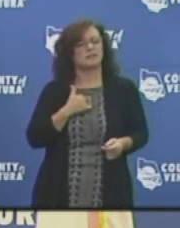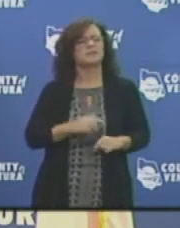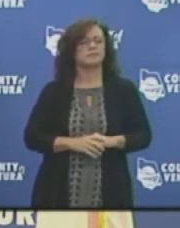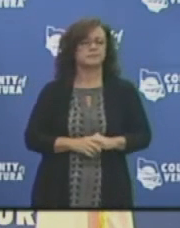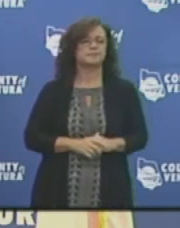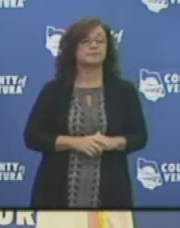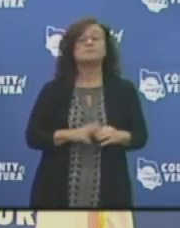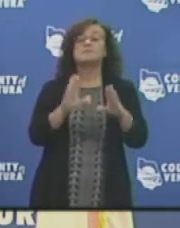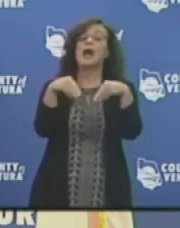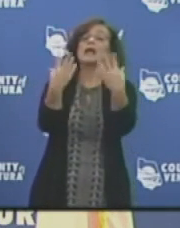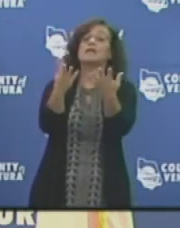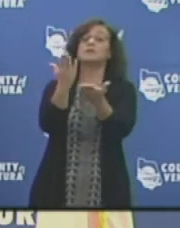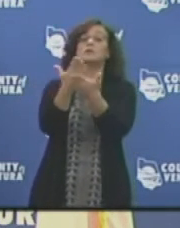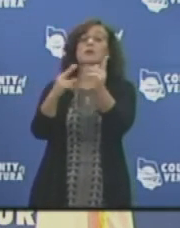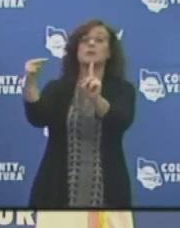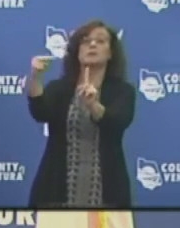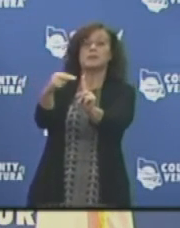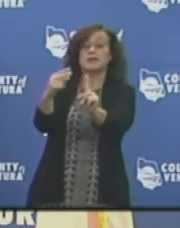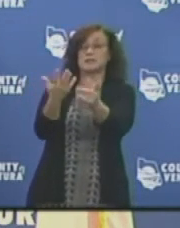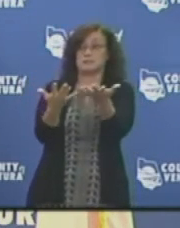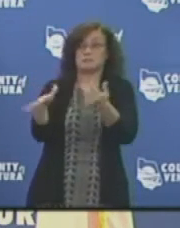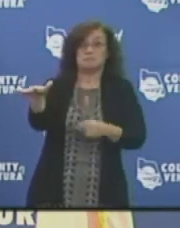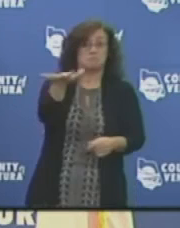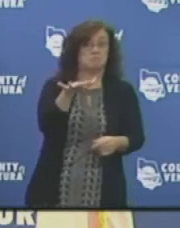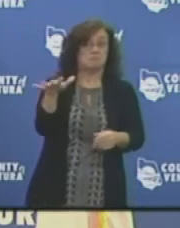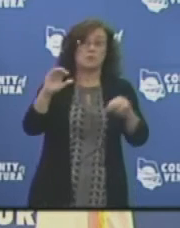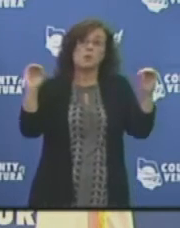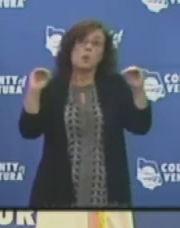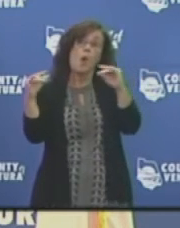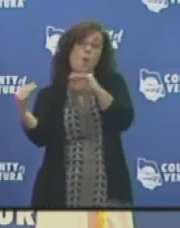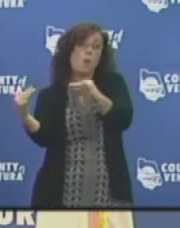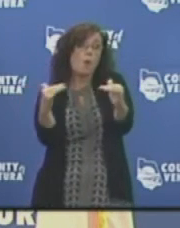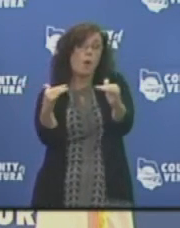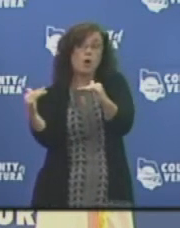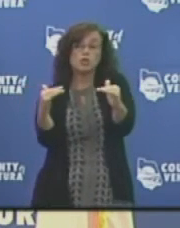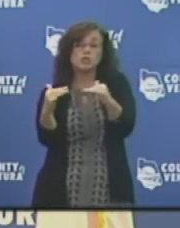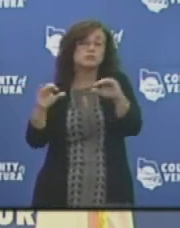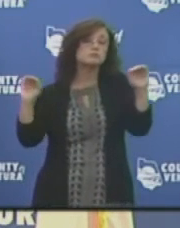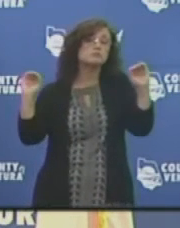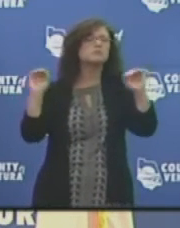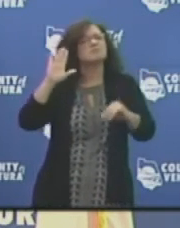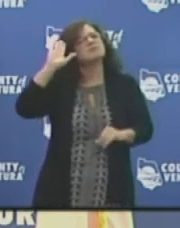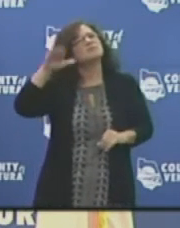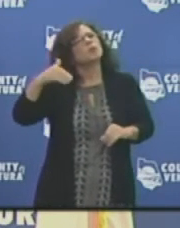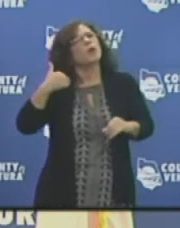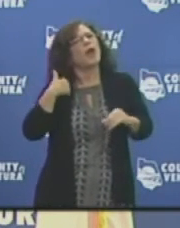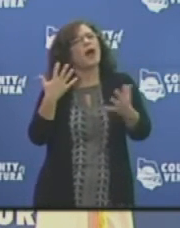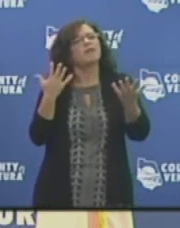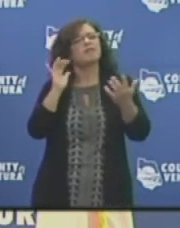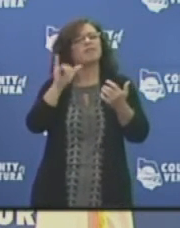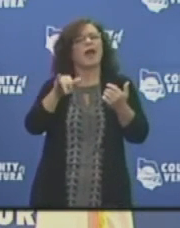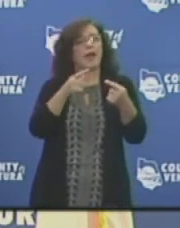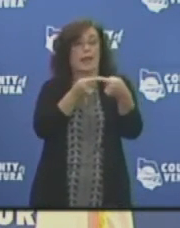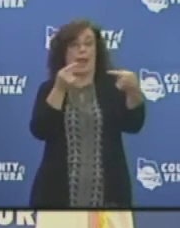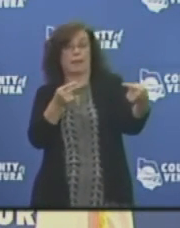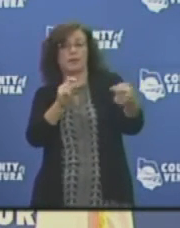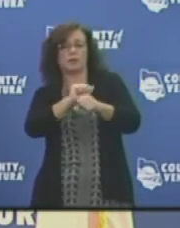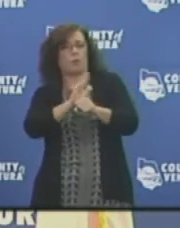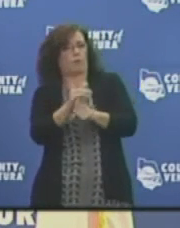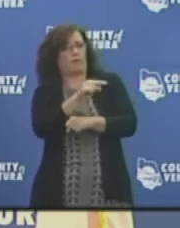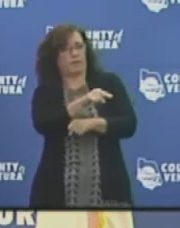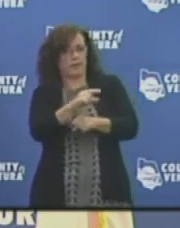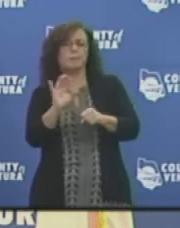wars with invading armies here locally, though we do have an invisible enemy. We're not suffering from